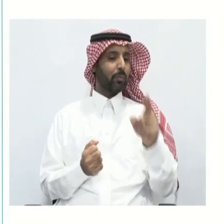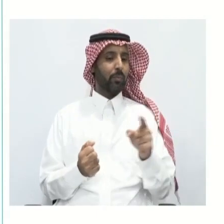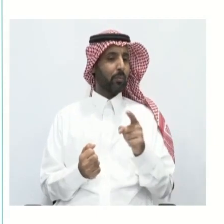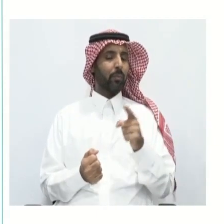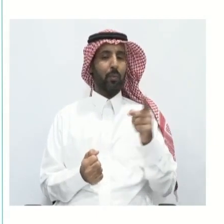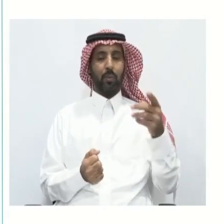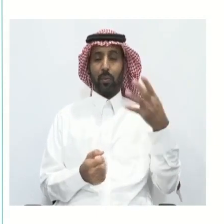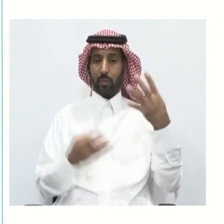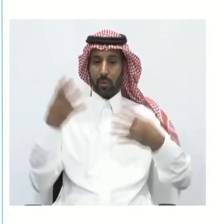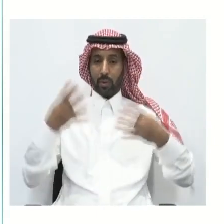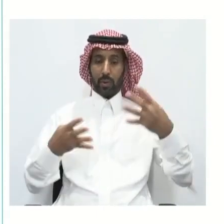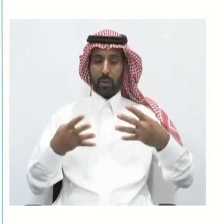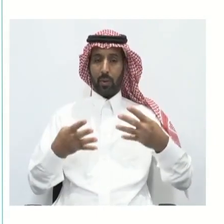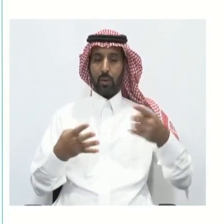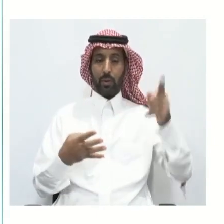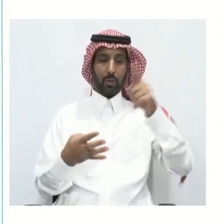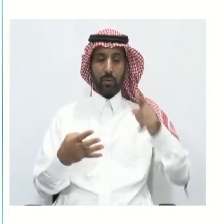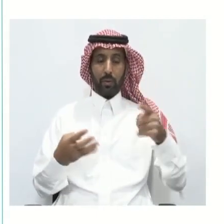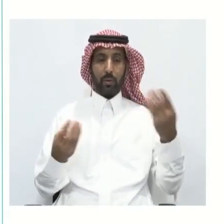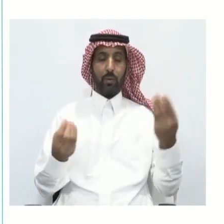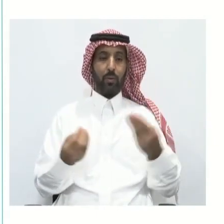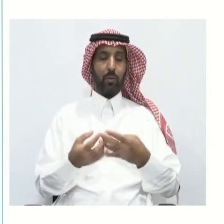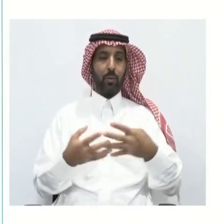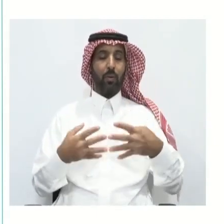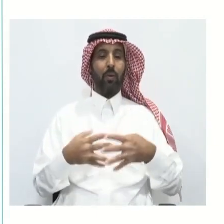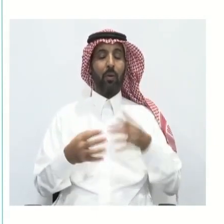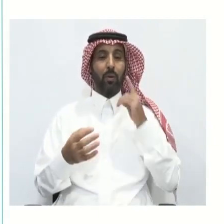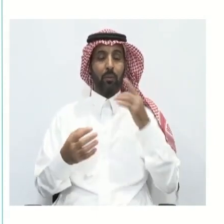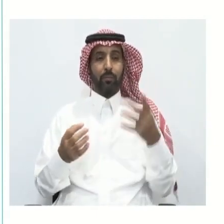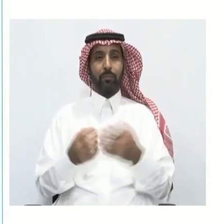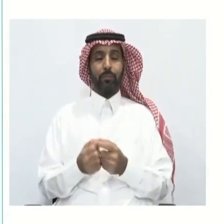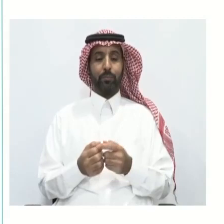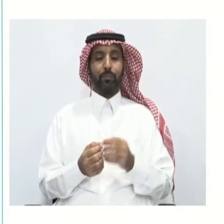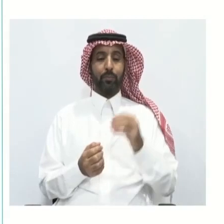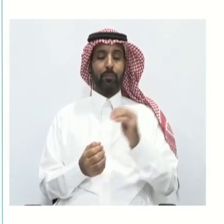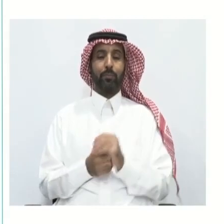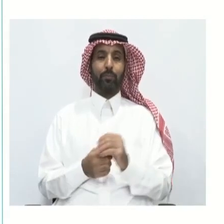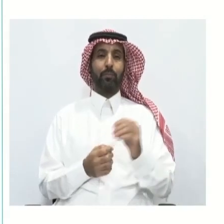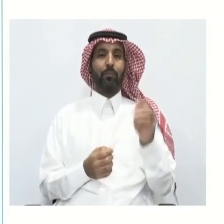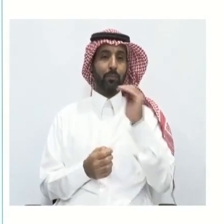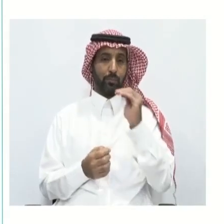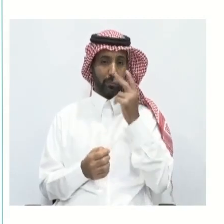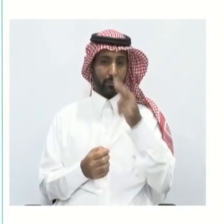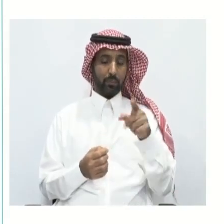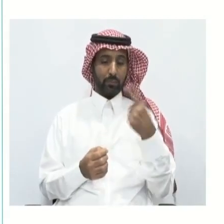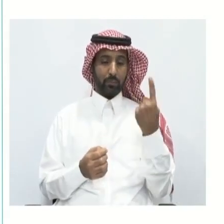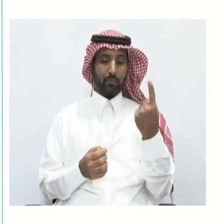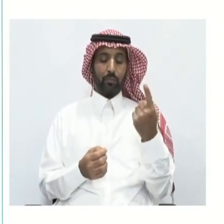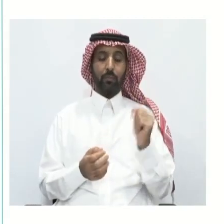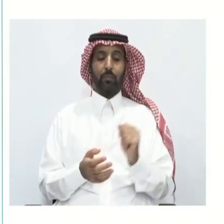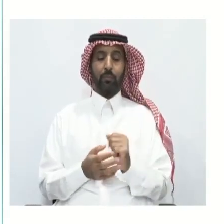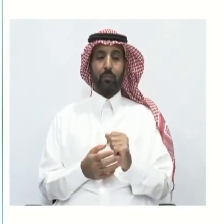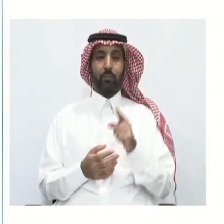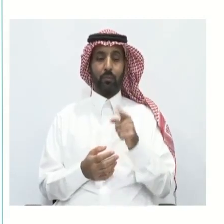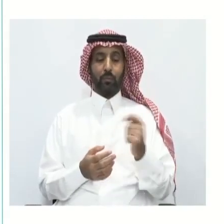the questions and the answers. So first, we'll be putting the question words. As you can see, the first one is already done